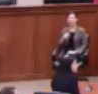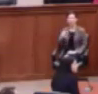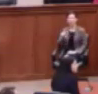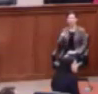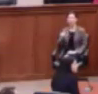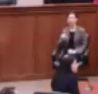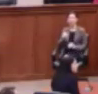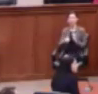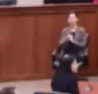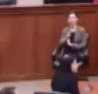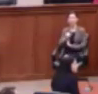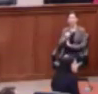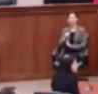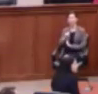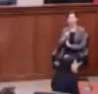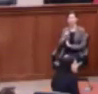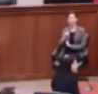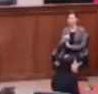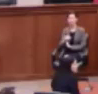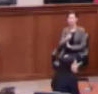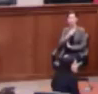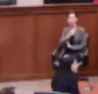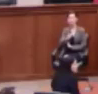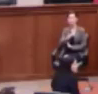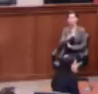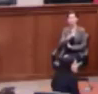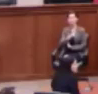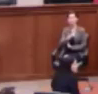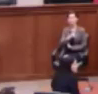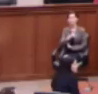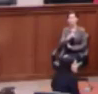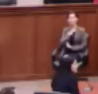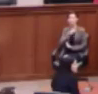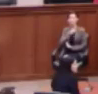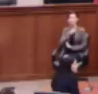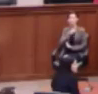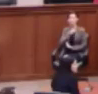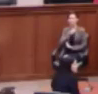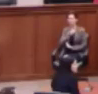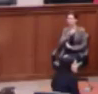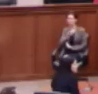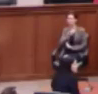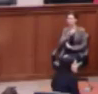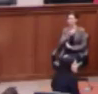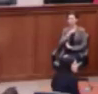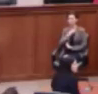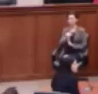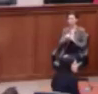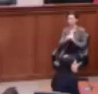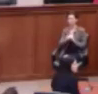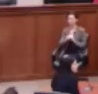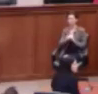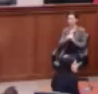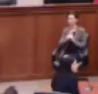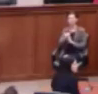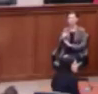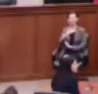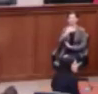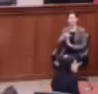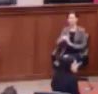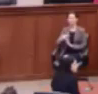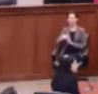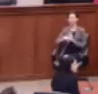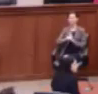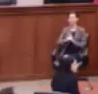Gary Watson. Gary is a 10th grader at the School for the Deaf. And Gary was one